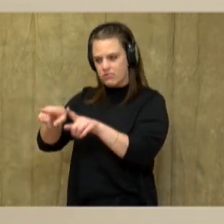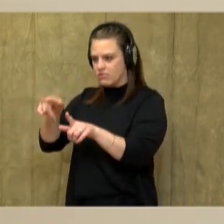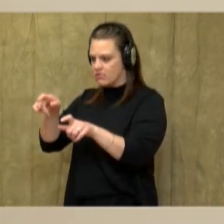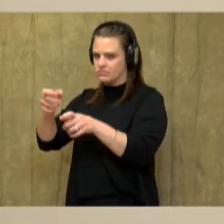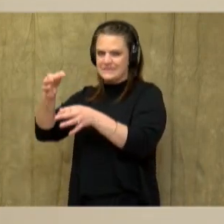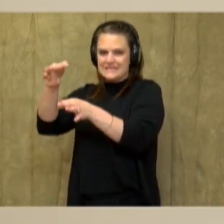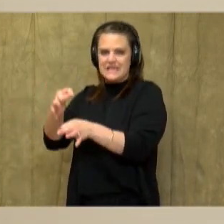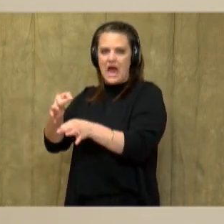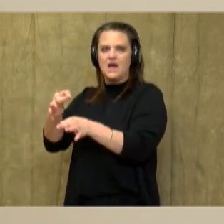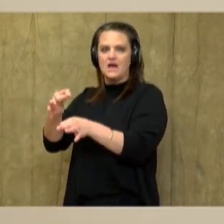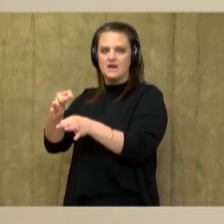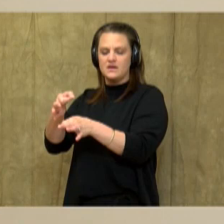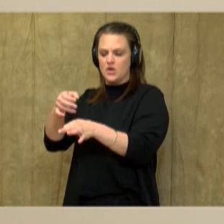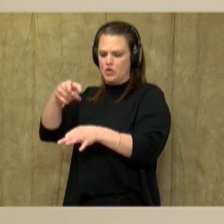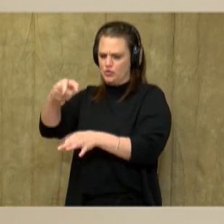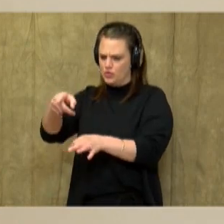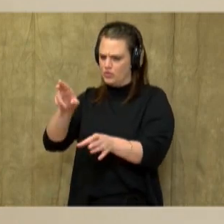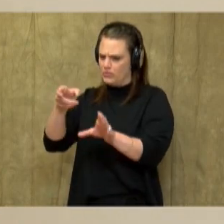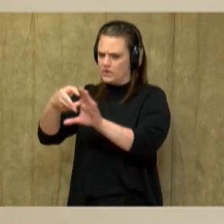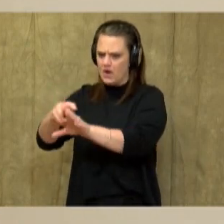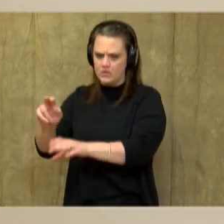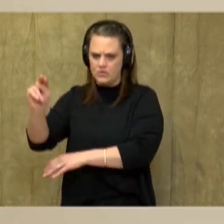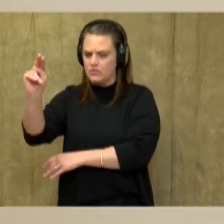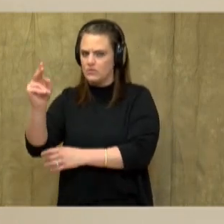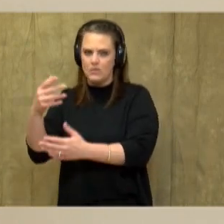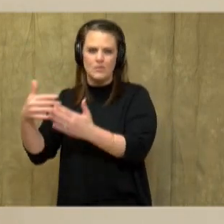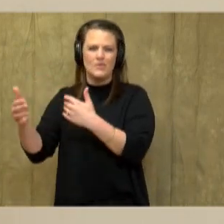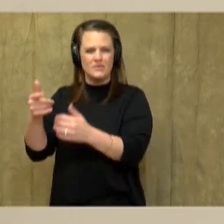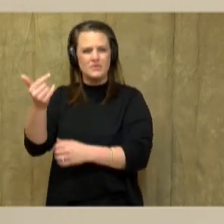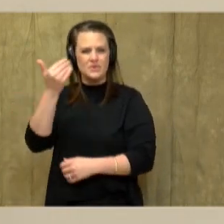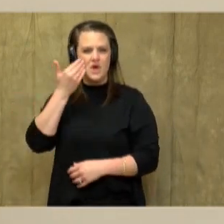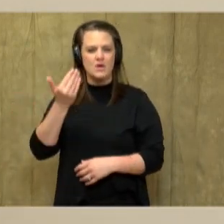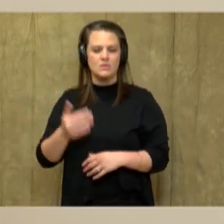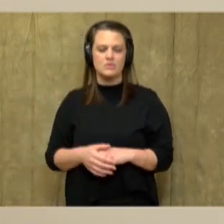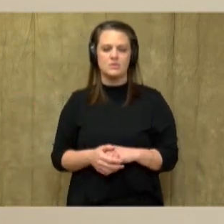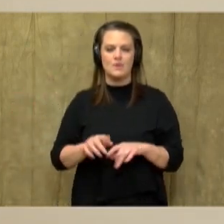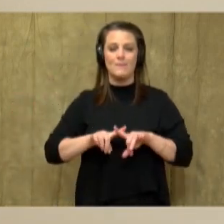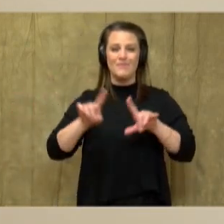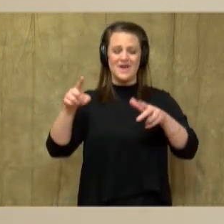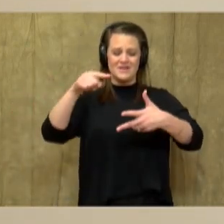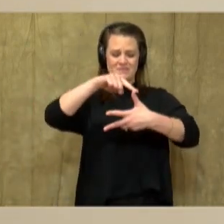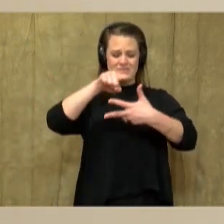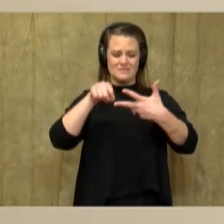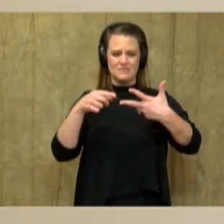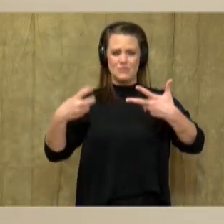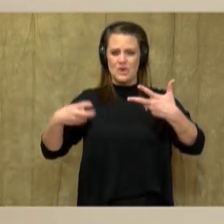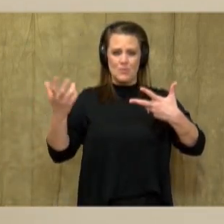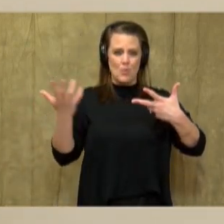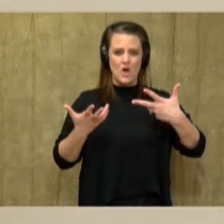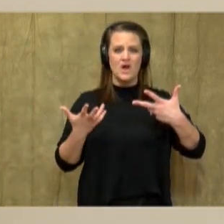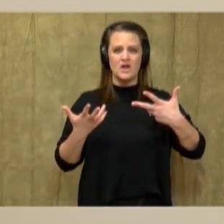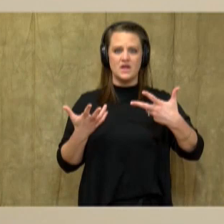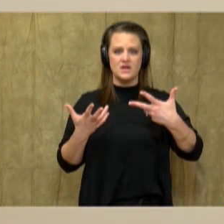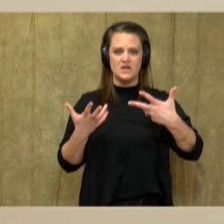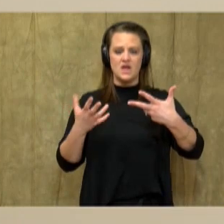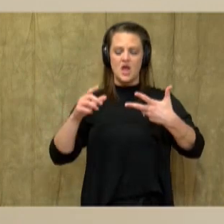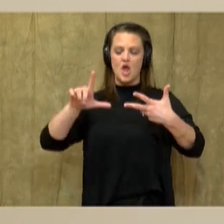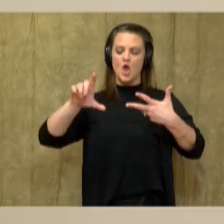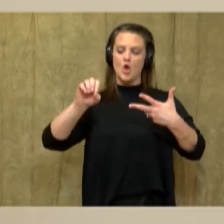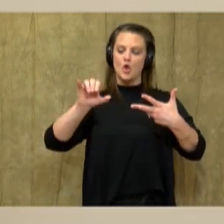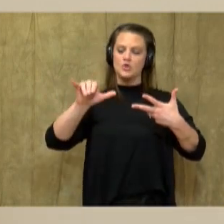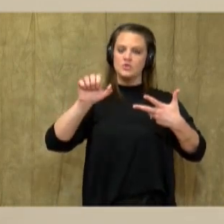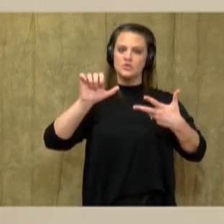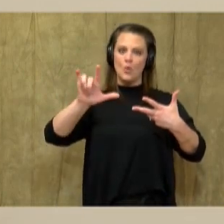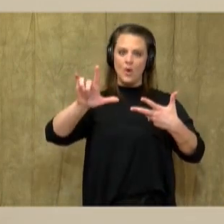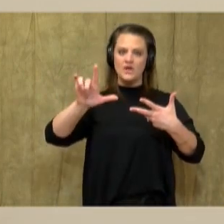determine who was Viet Cong members and who were not. Now, the problem with these tactics that we used was that they're turning the loyalty of the